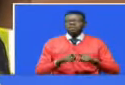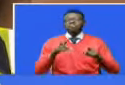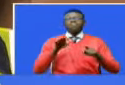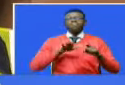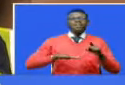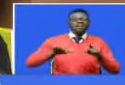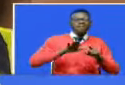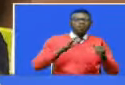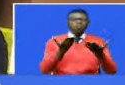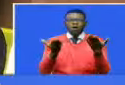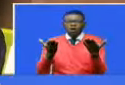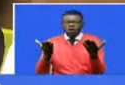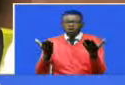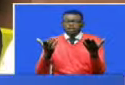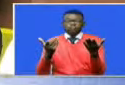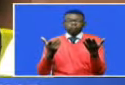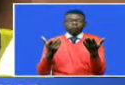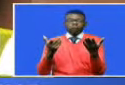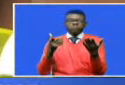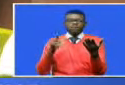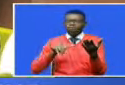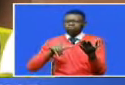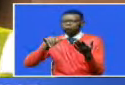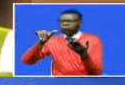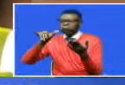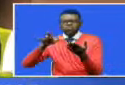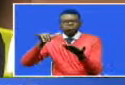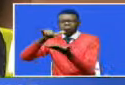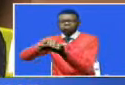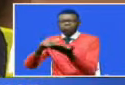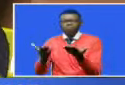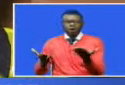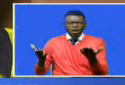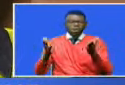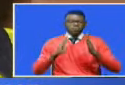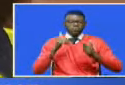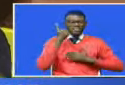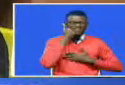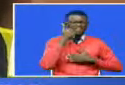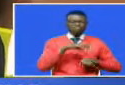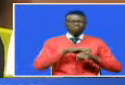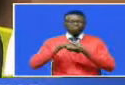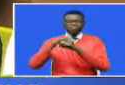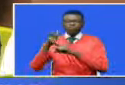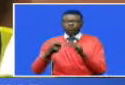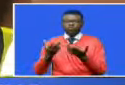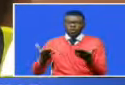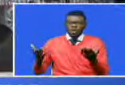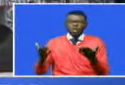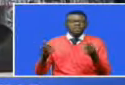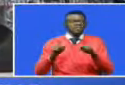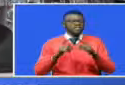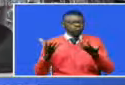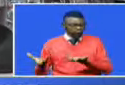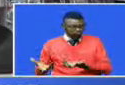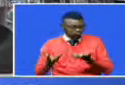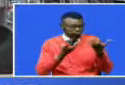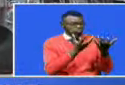location, what's the nearest airstrip or airport? So where are we picking the patient from? Where will we hand over the patient to? The